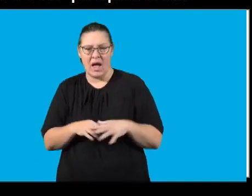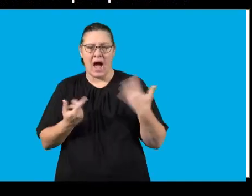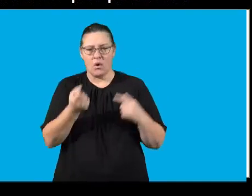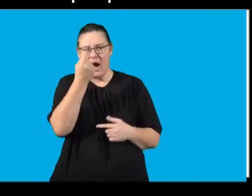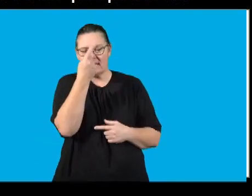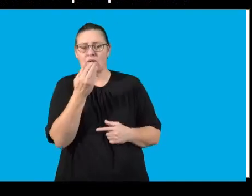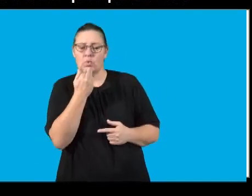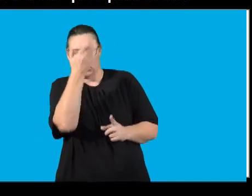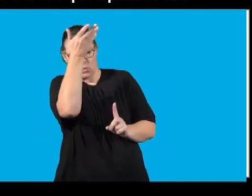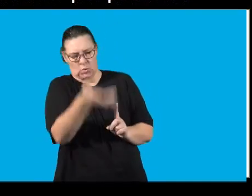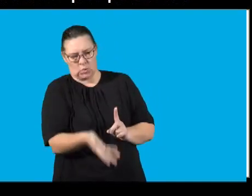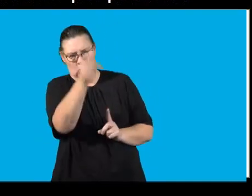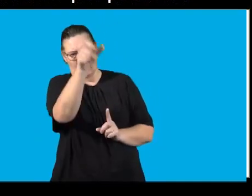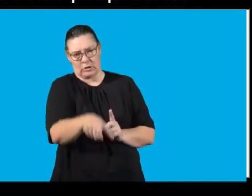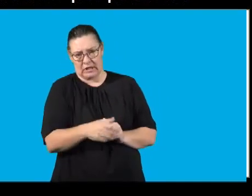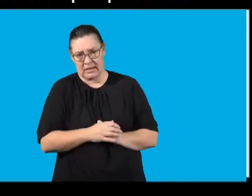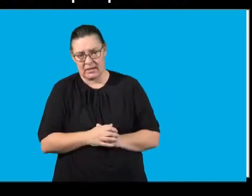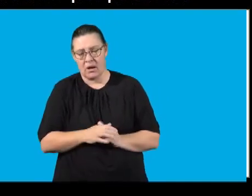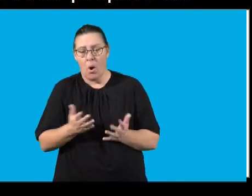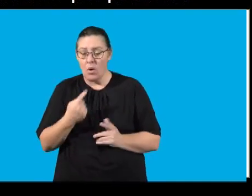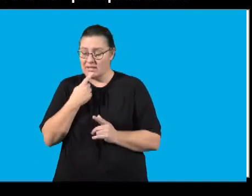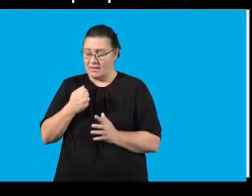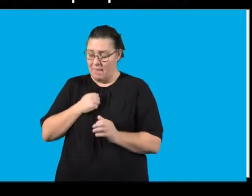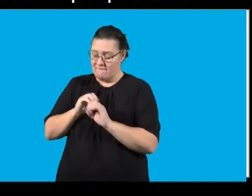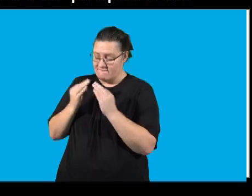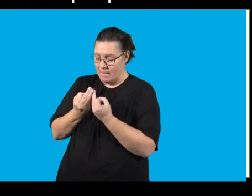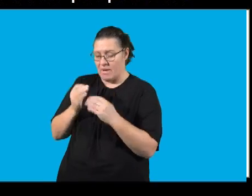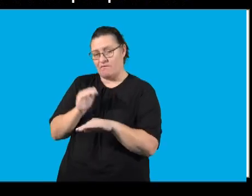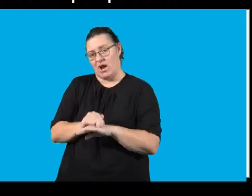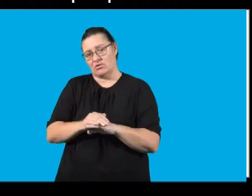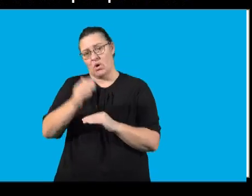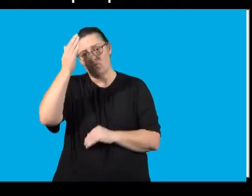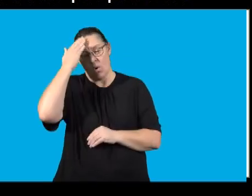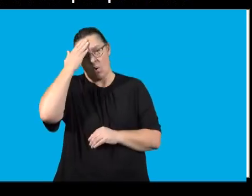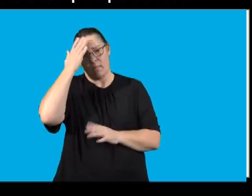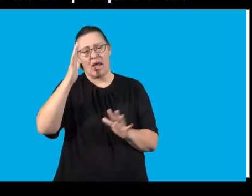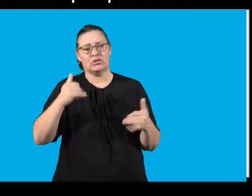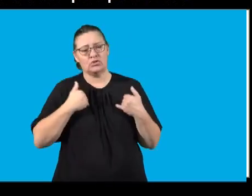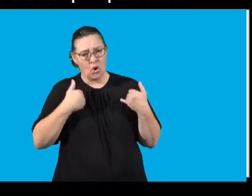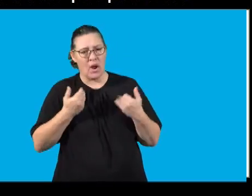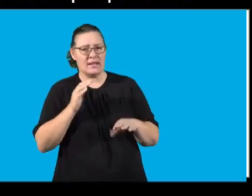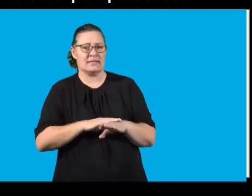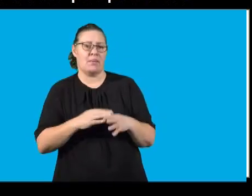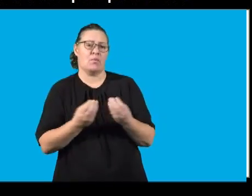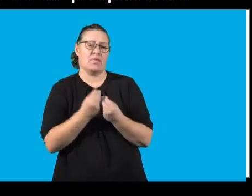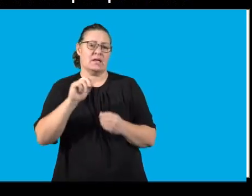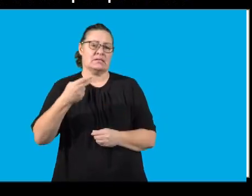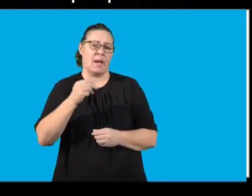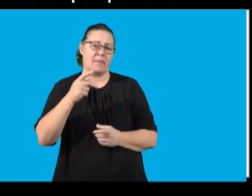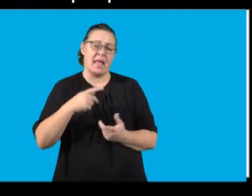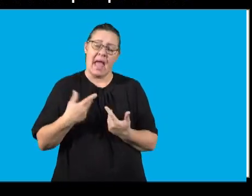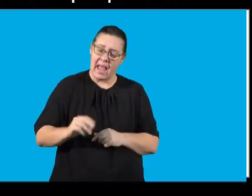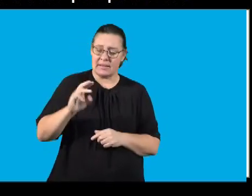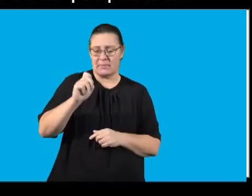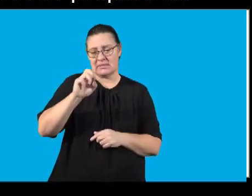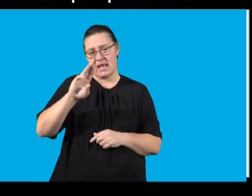do they understand who she is? Or she says that her family and friends know that she enjoys spending time with Tami and